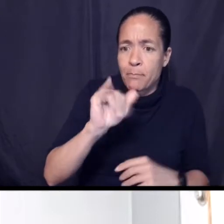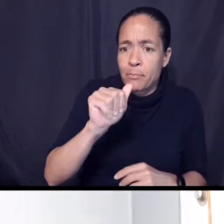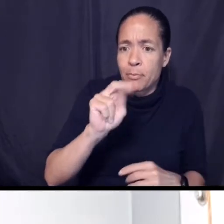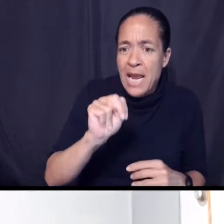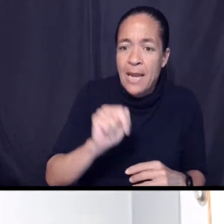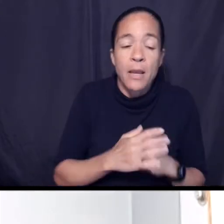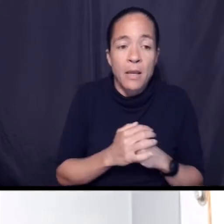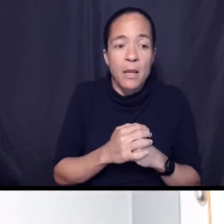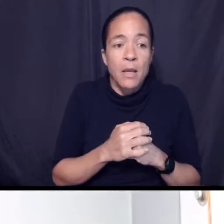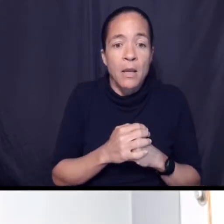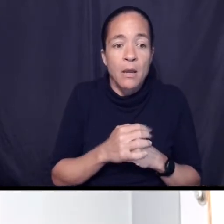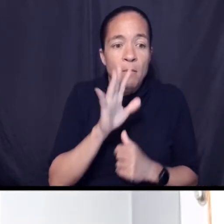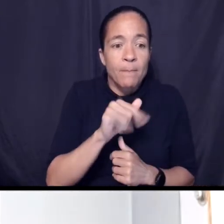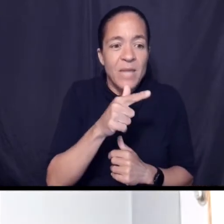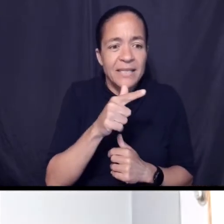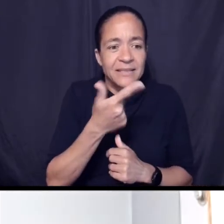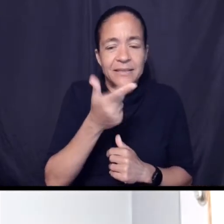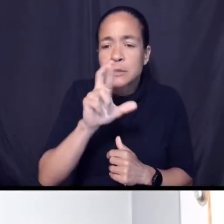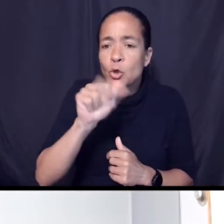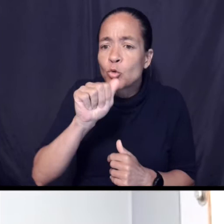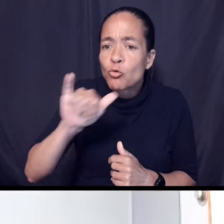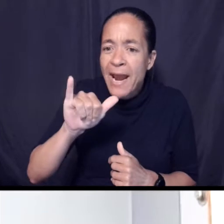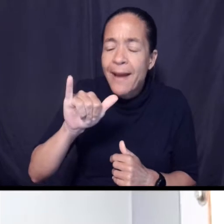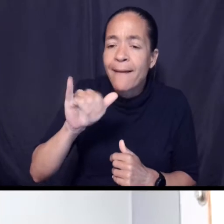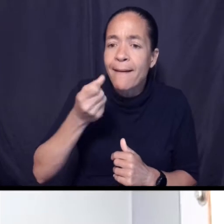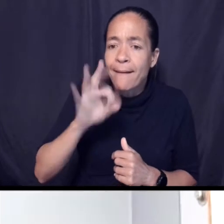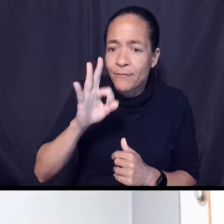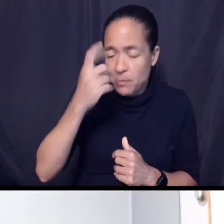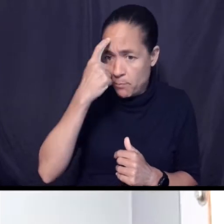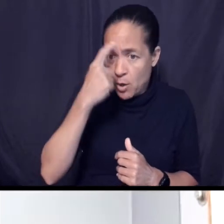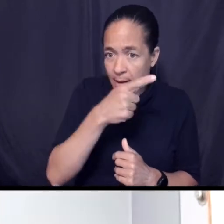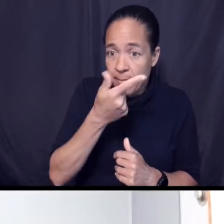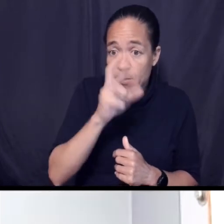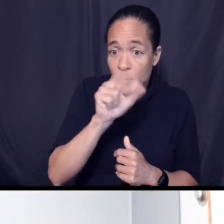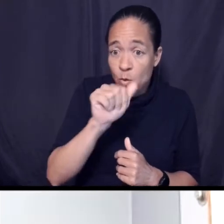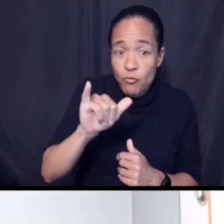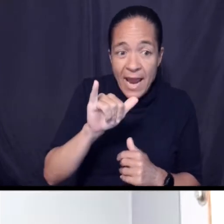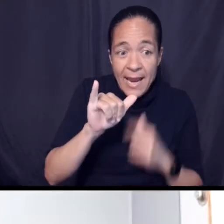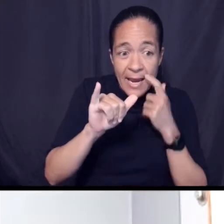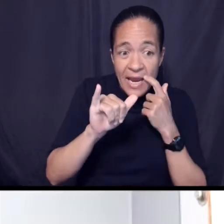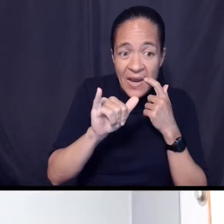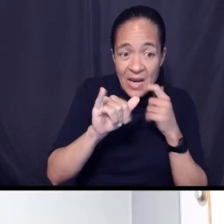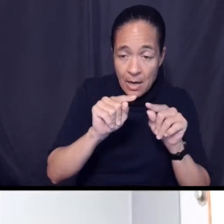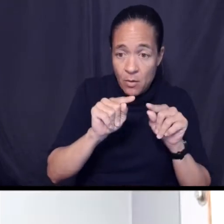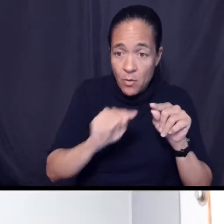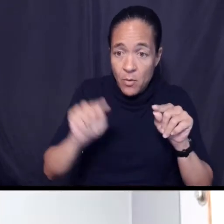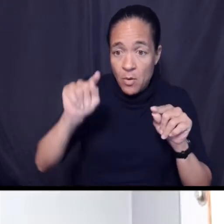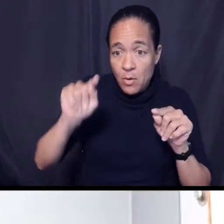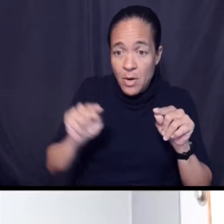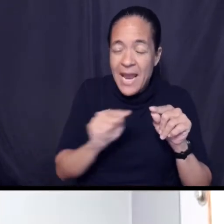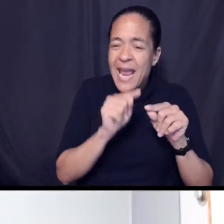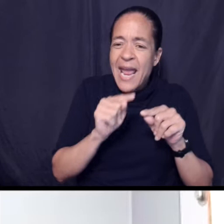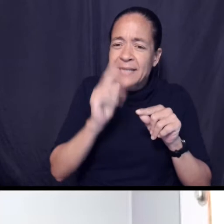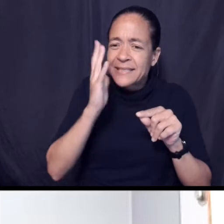One of the things is that this is the gray matter of the brain, and the appearance of this gray matter, the cortex here, appears